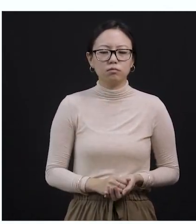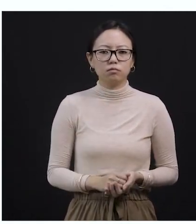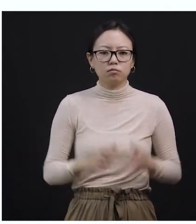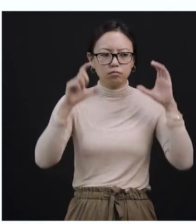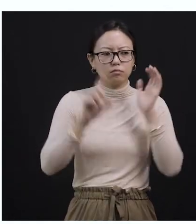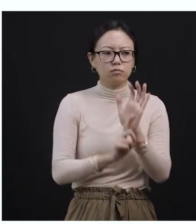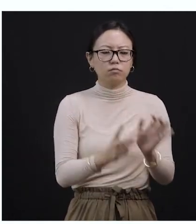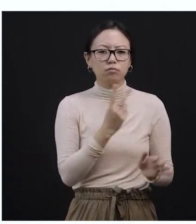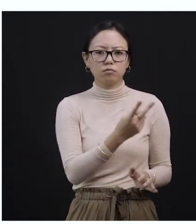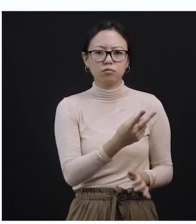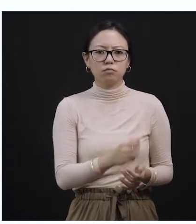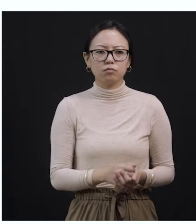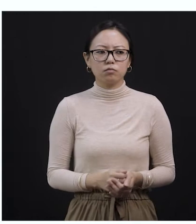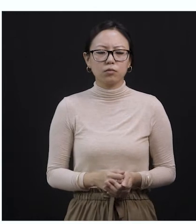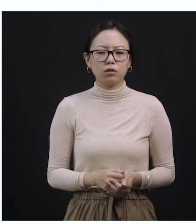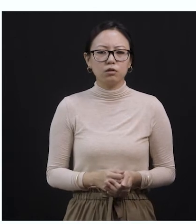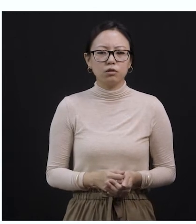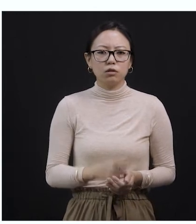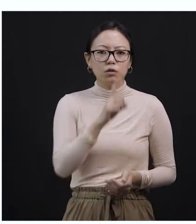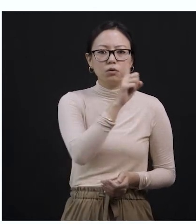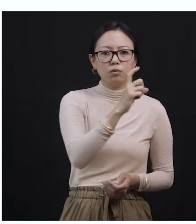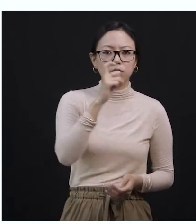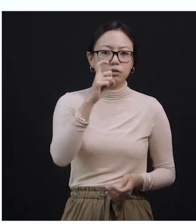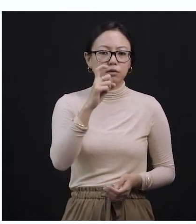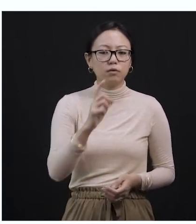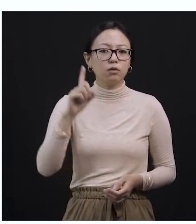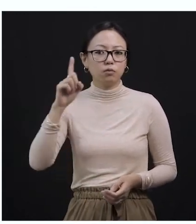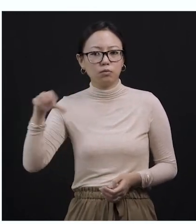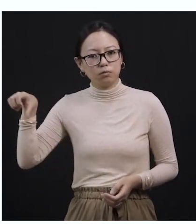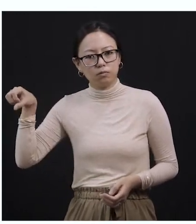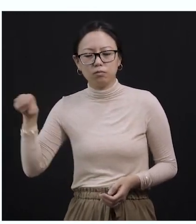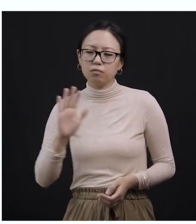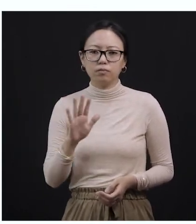The numbers displayed here are 17